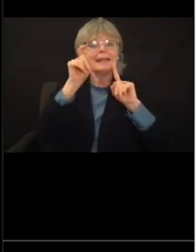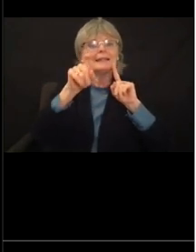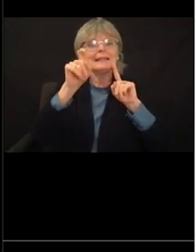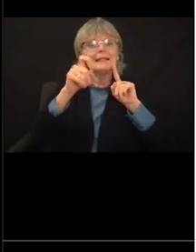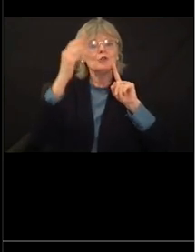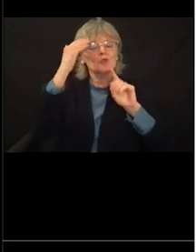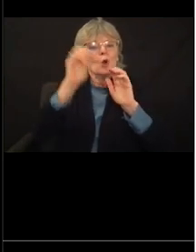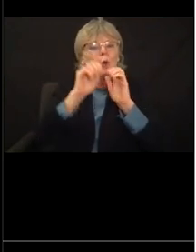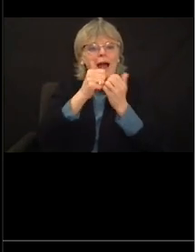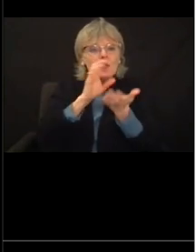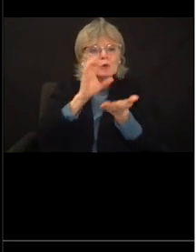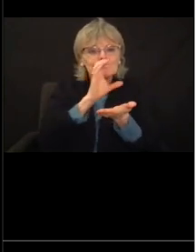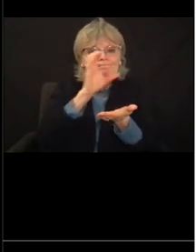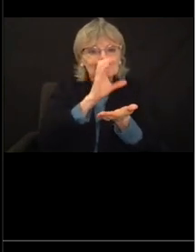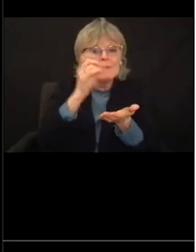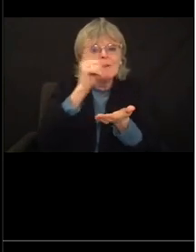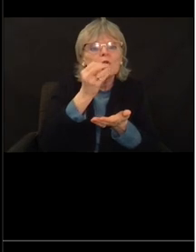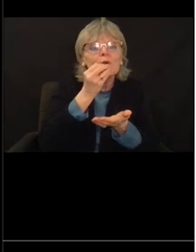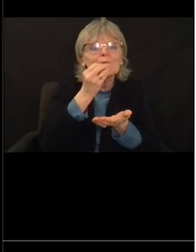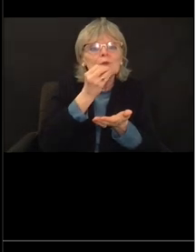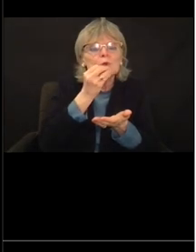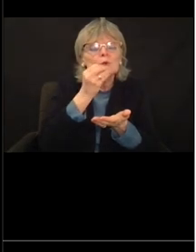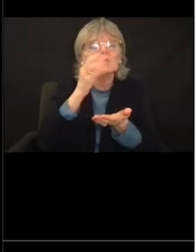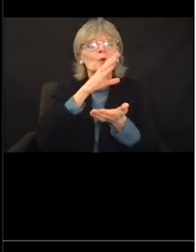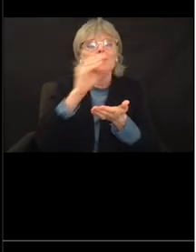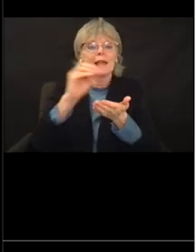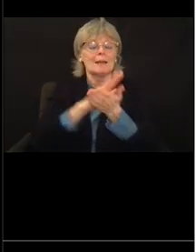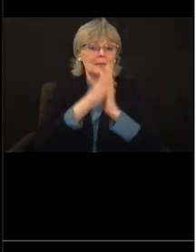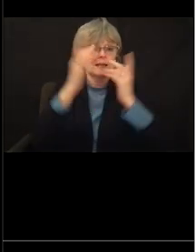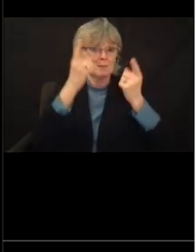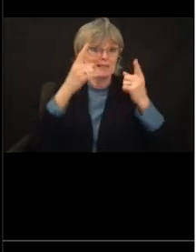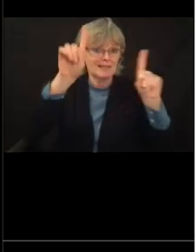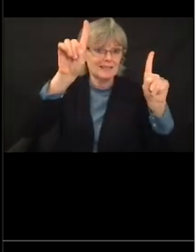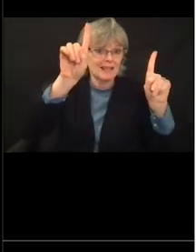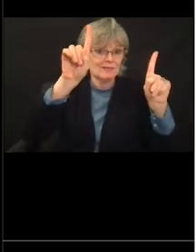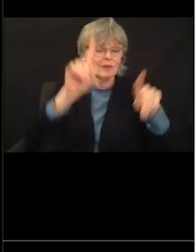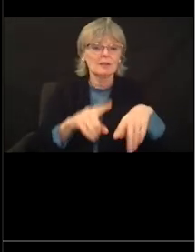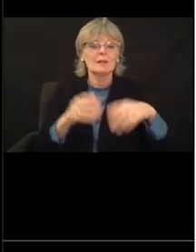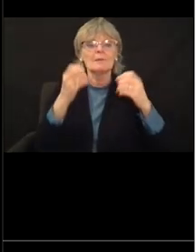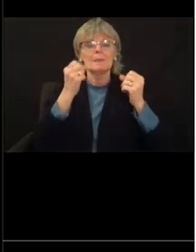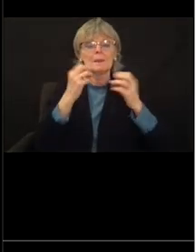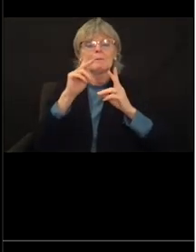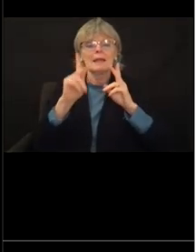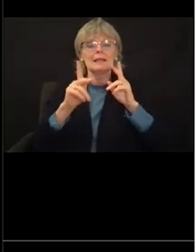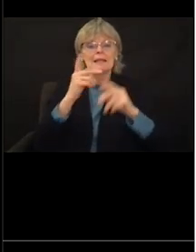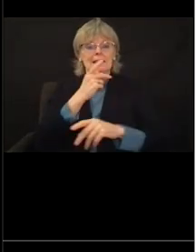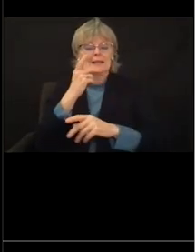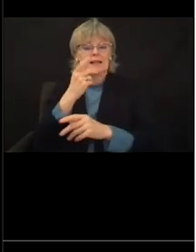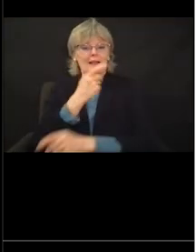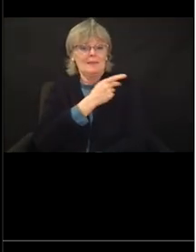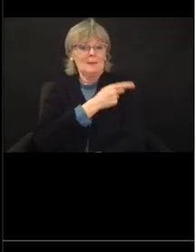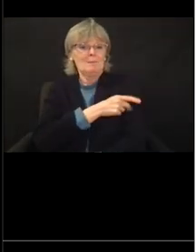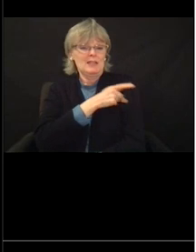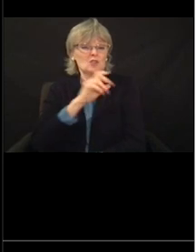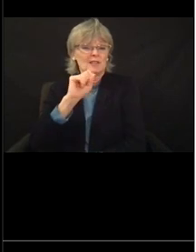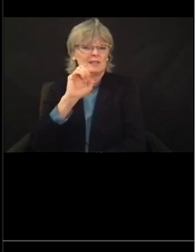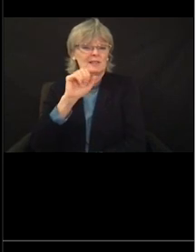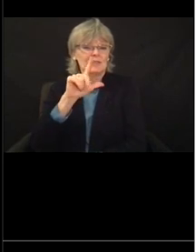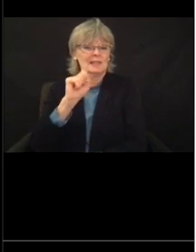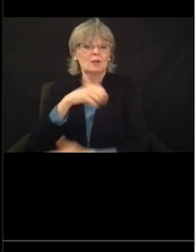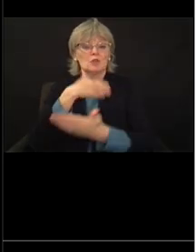foraging, finding food and being successful in doing that. So when a lot of our patients come into Kai Ola, they